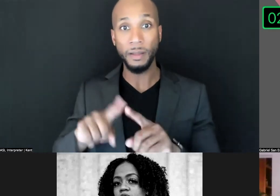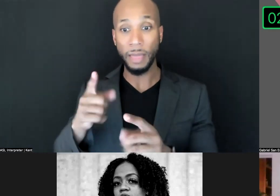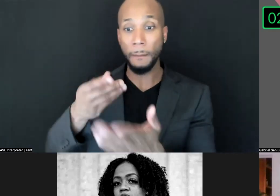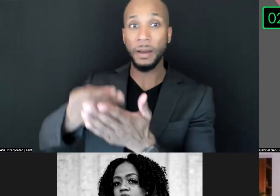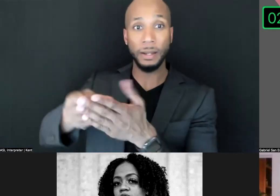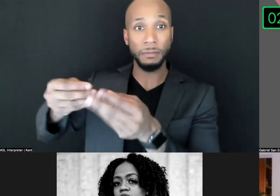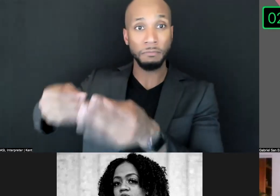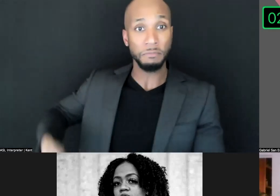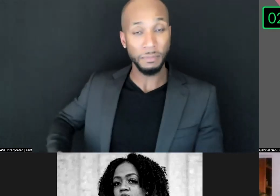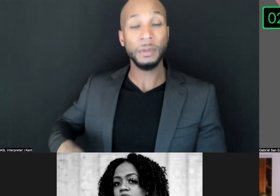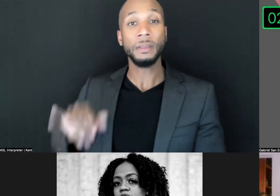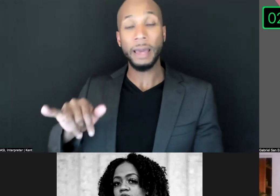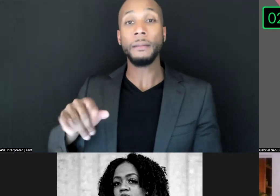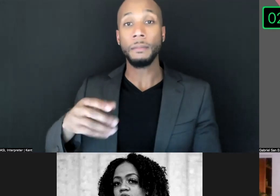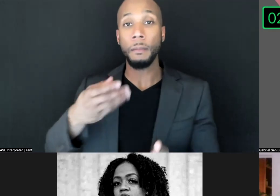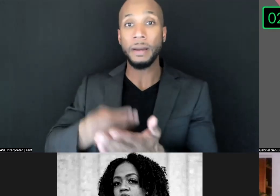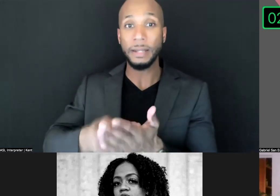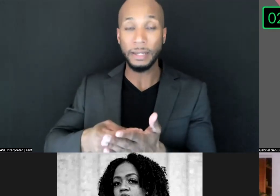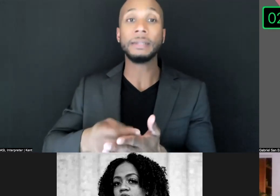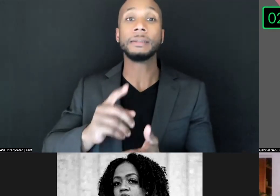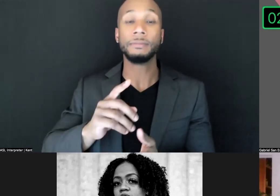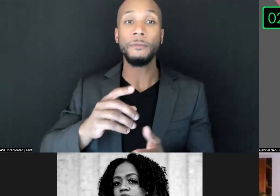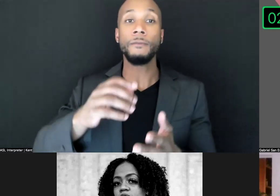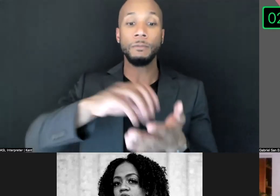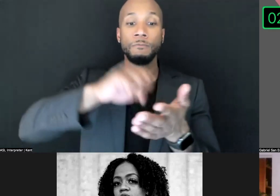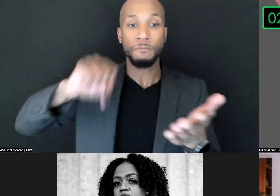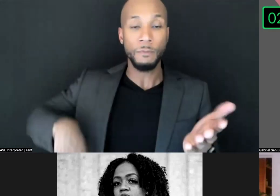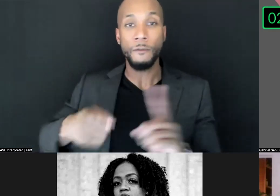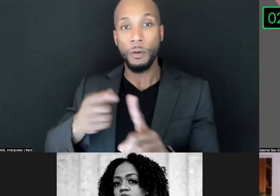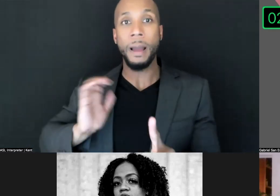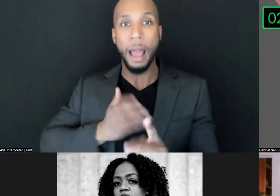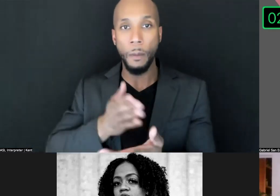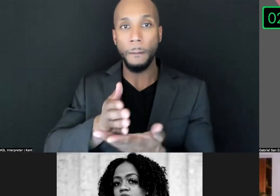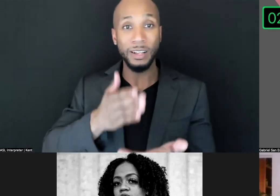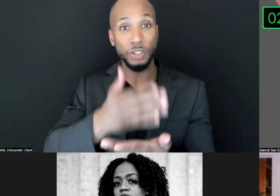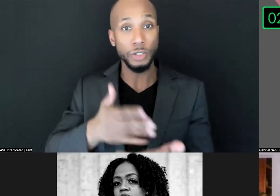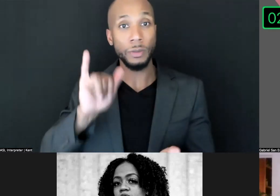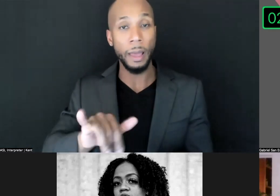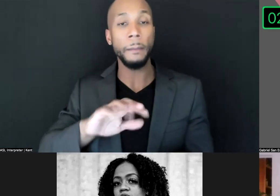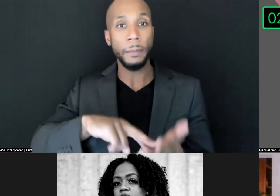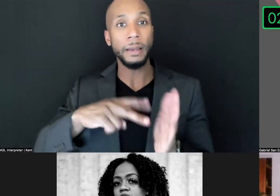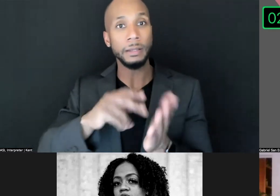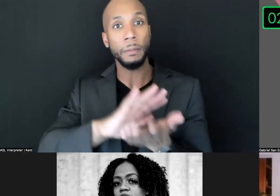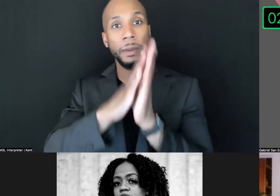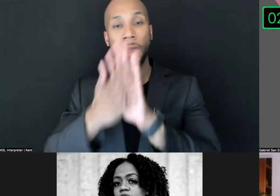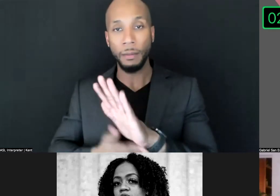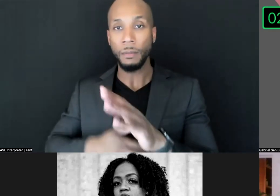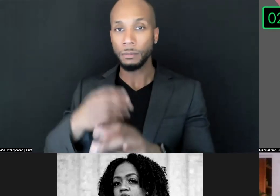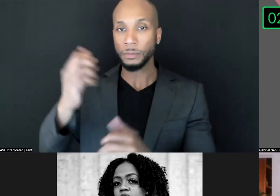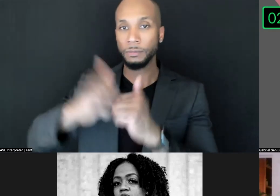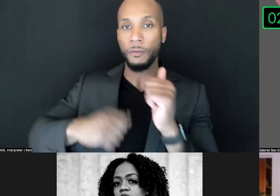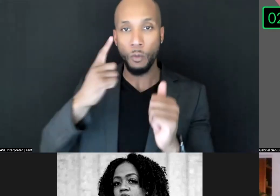comes directly out of our budget, right? So it makes it a lot more difficult on us. That doesn't mean we stop doing research